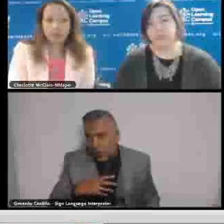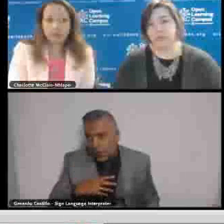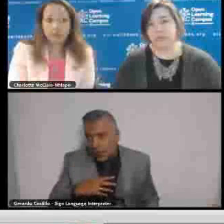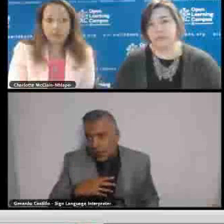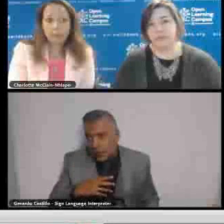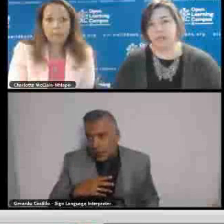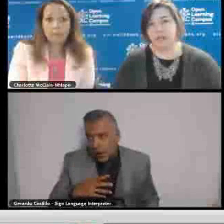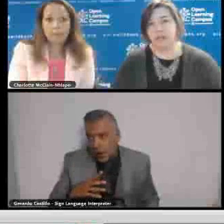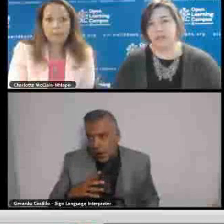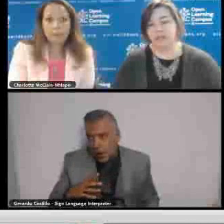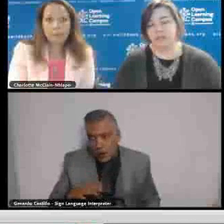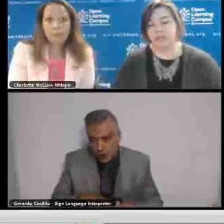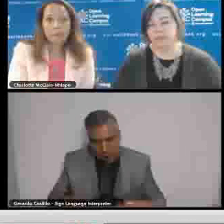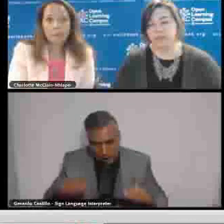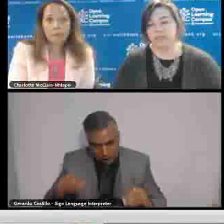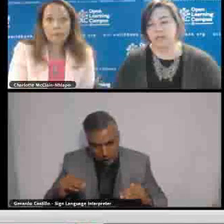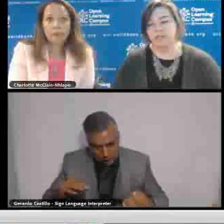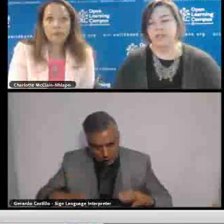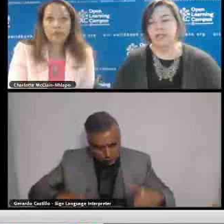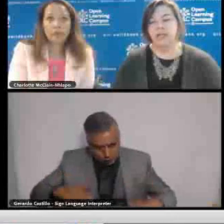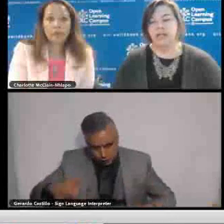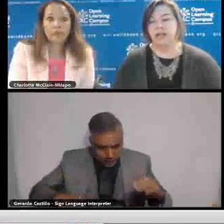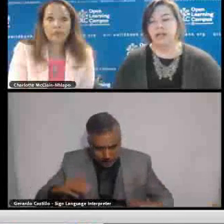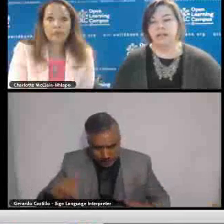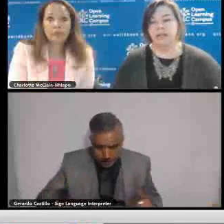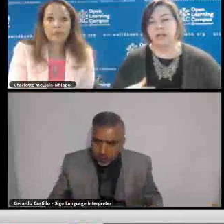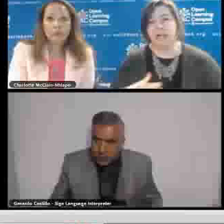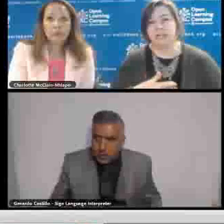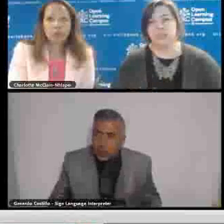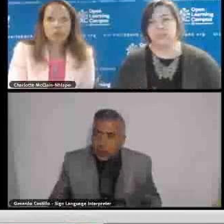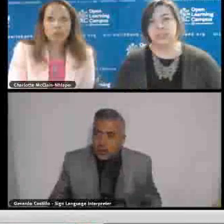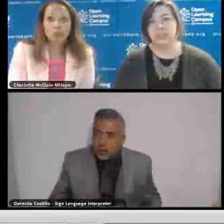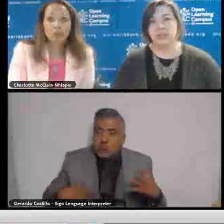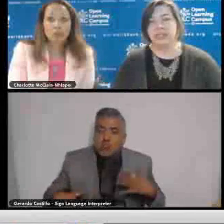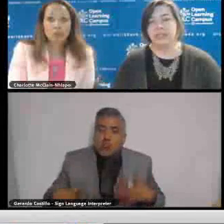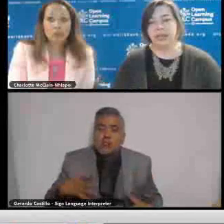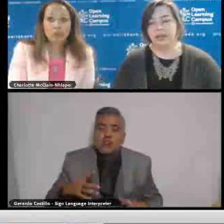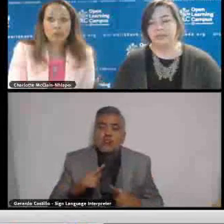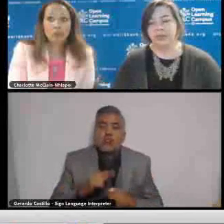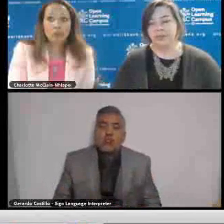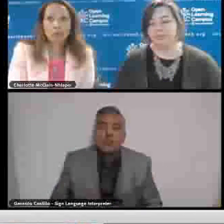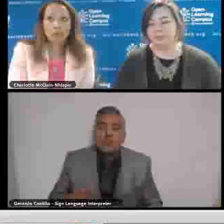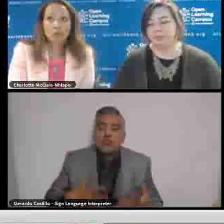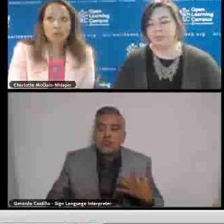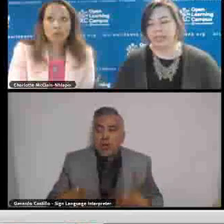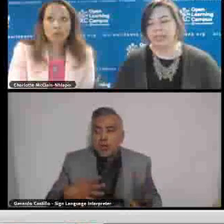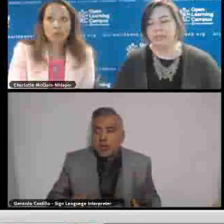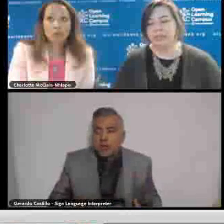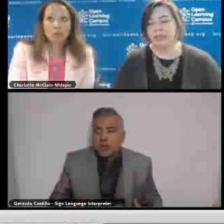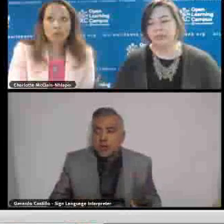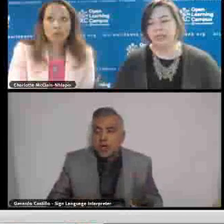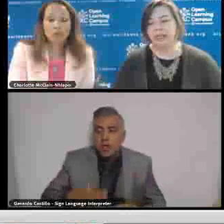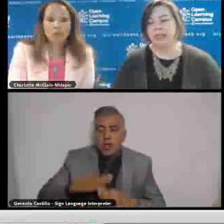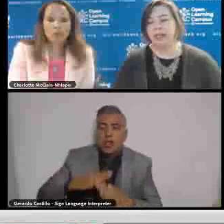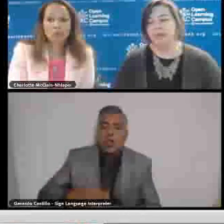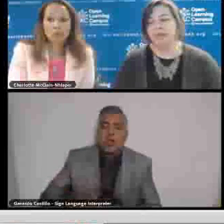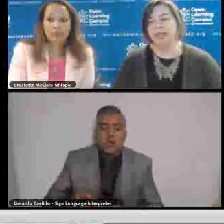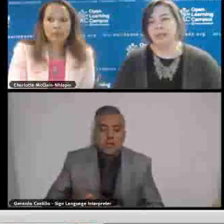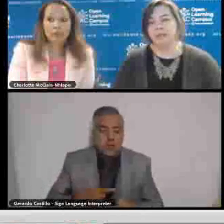swim. They're taught to swim less often. The traditional dress may have inhibited them running, but